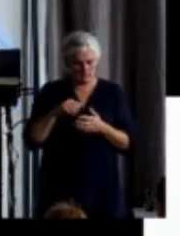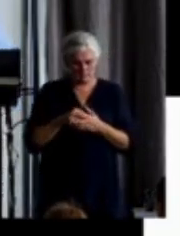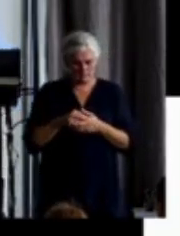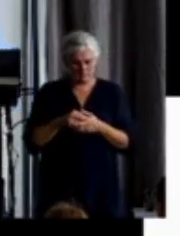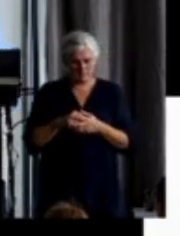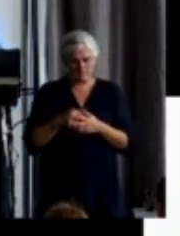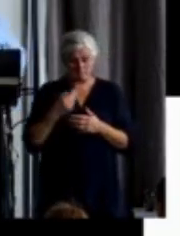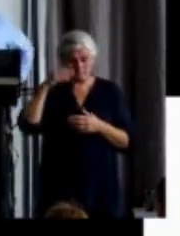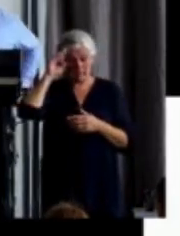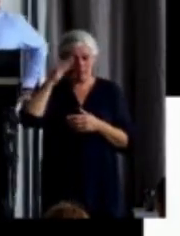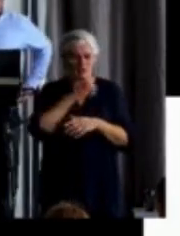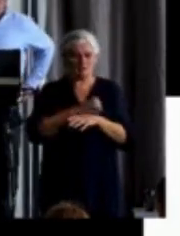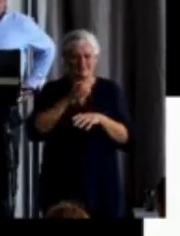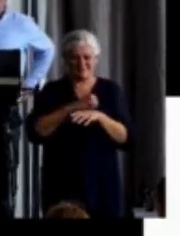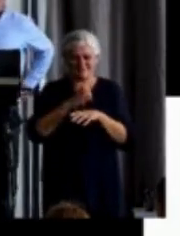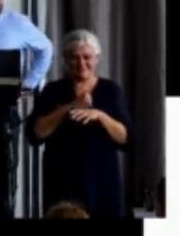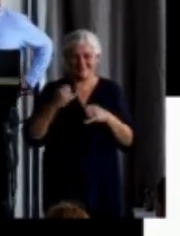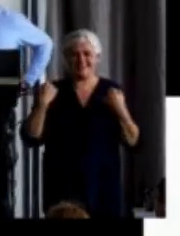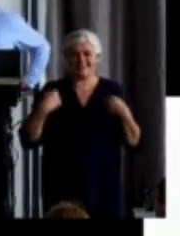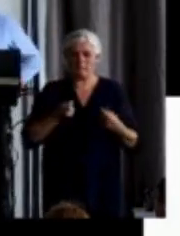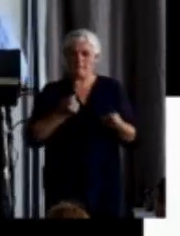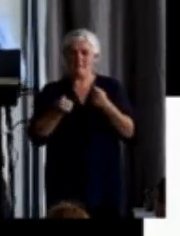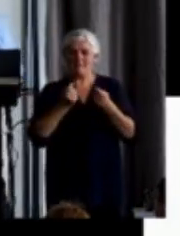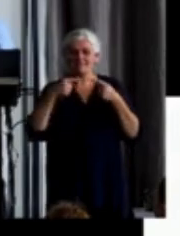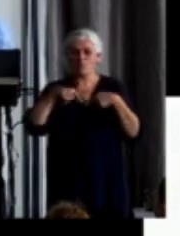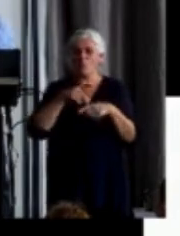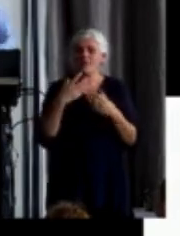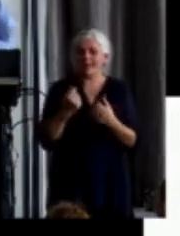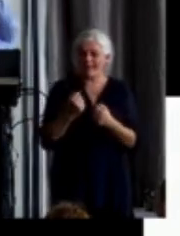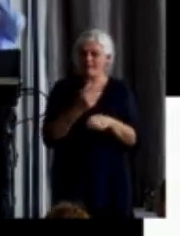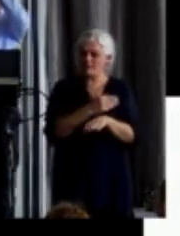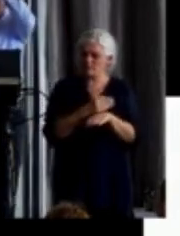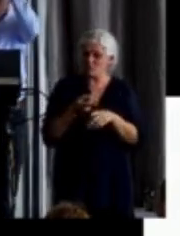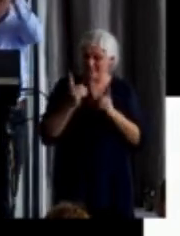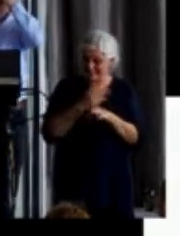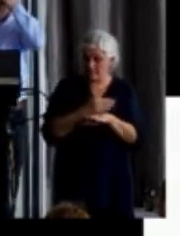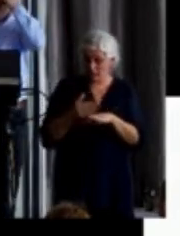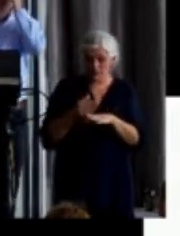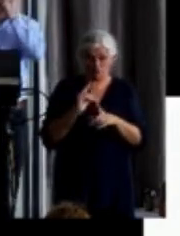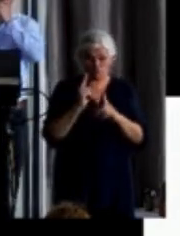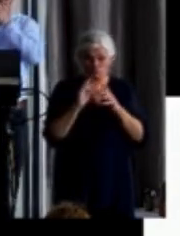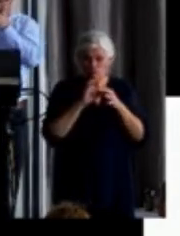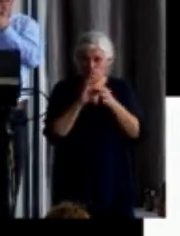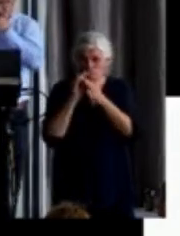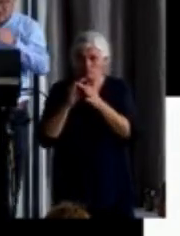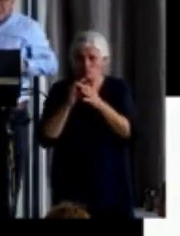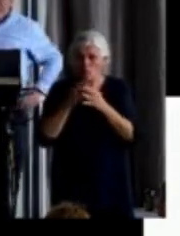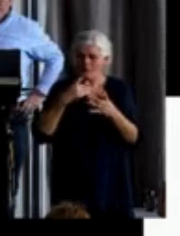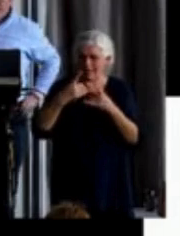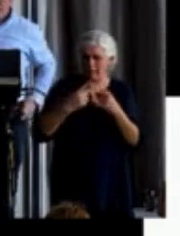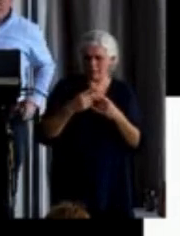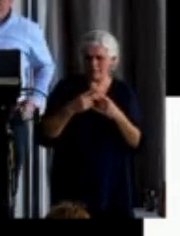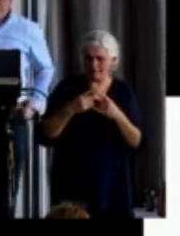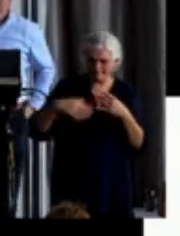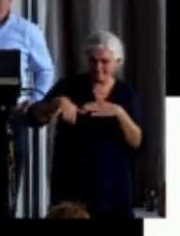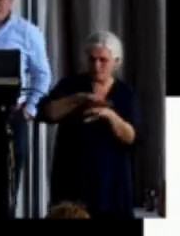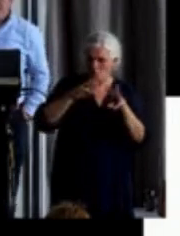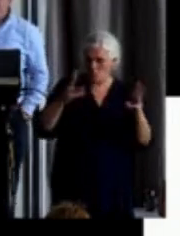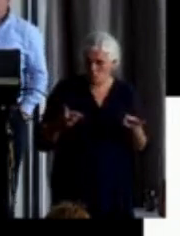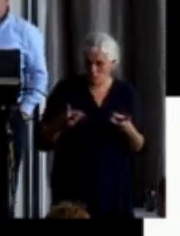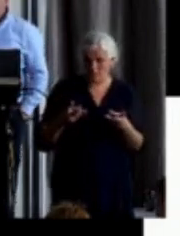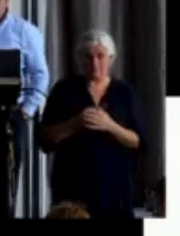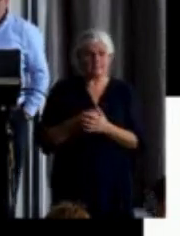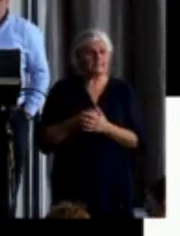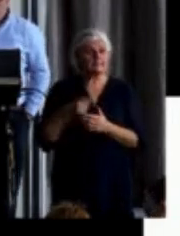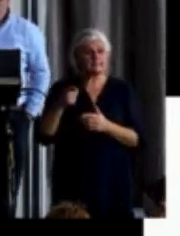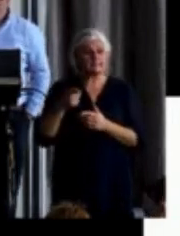So Ireland and chronic disease management, and I suppose we have started to respond to global trends. So in Ireland, the Chronic